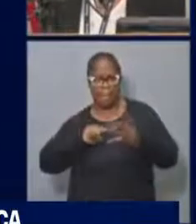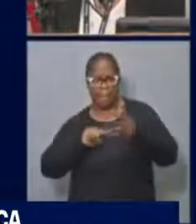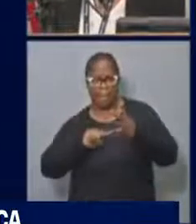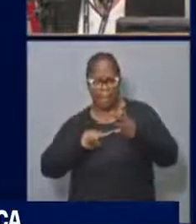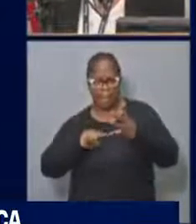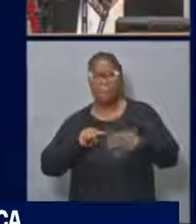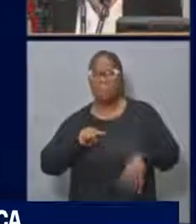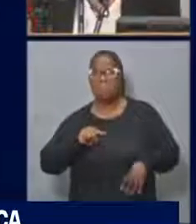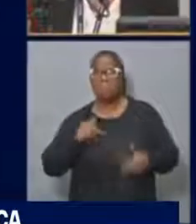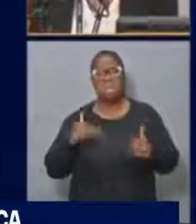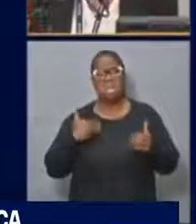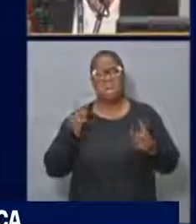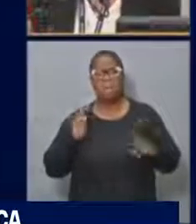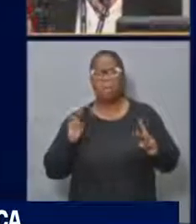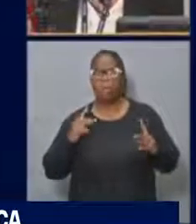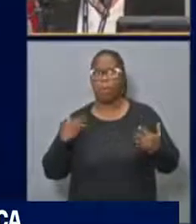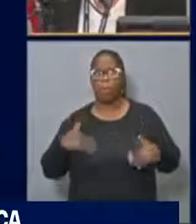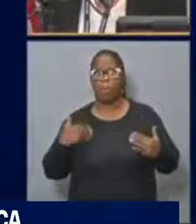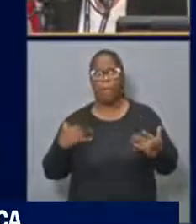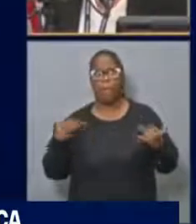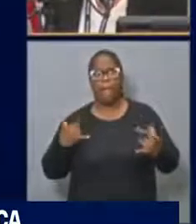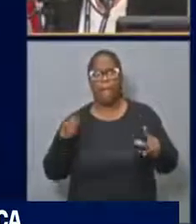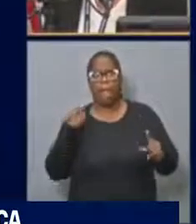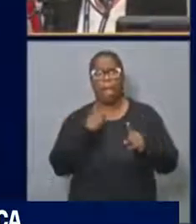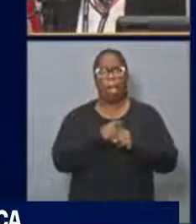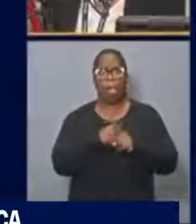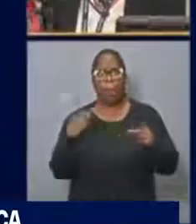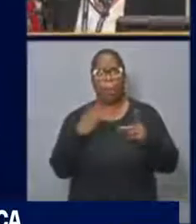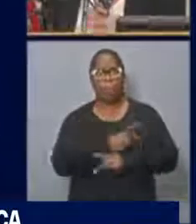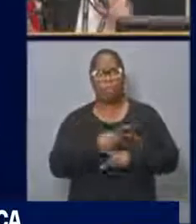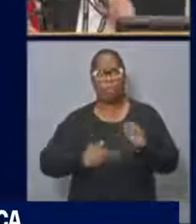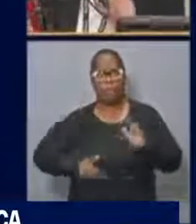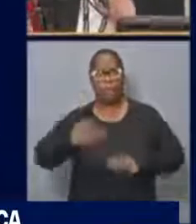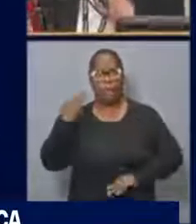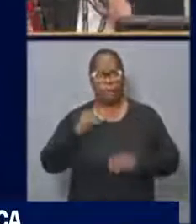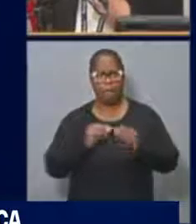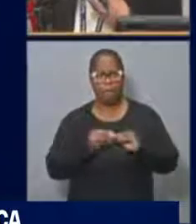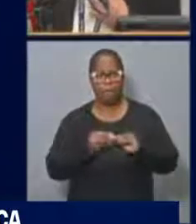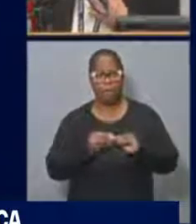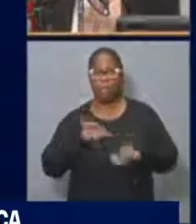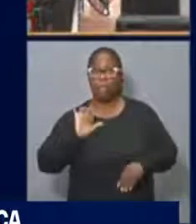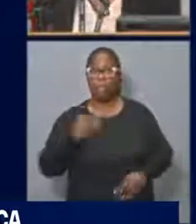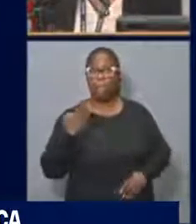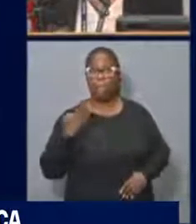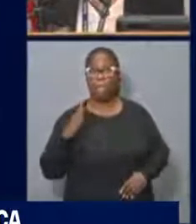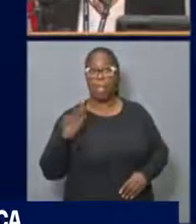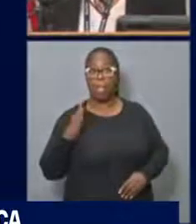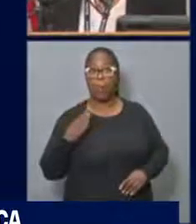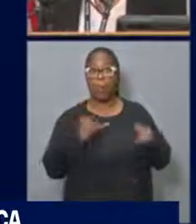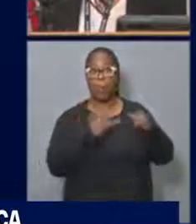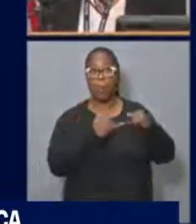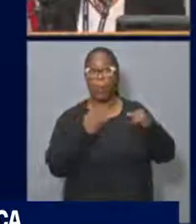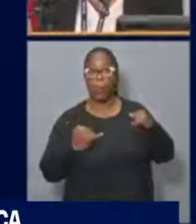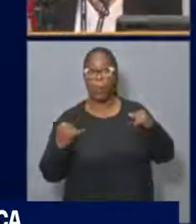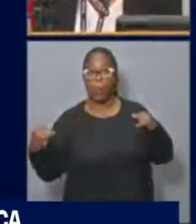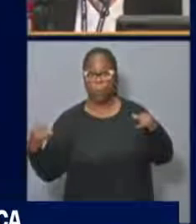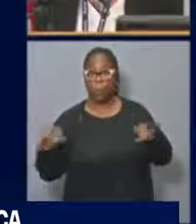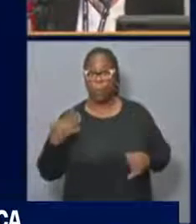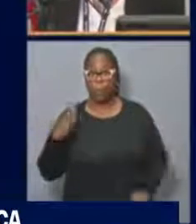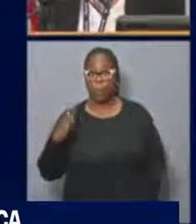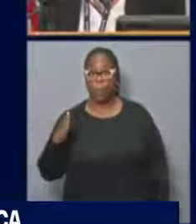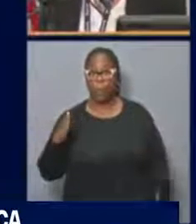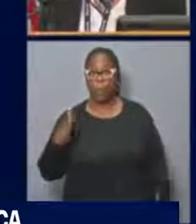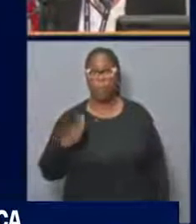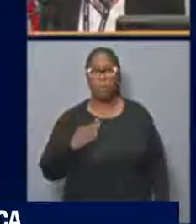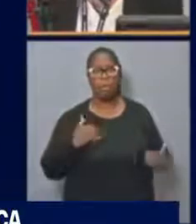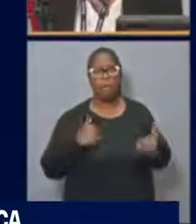been infected at higher rates than before. And if you take a look at the blue line, it now shows us that younger people between the